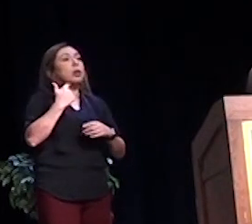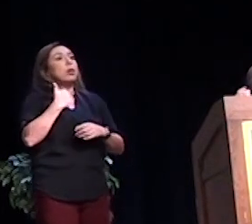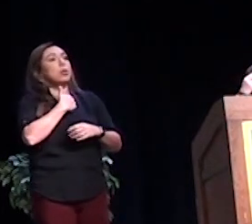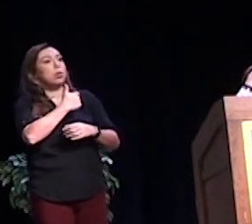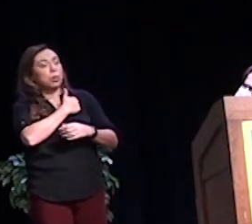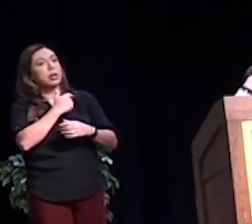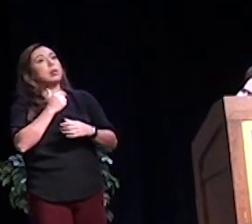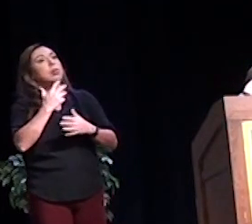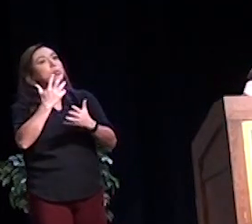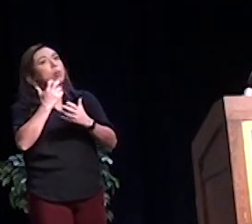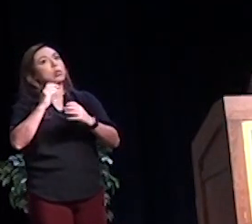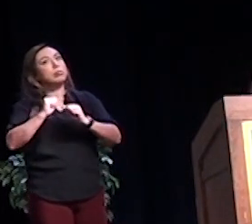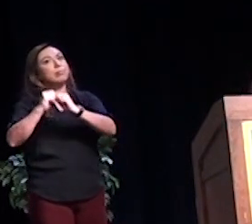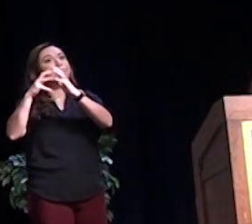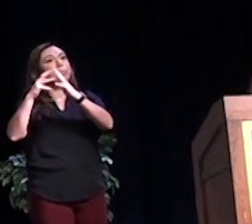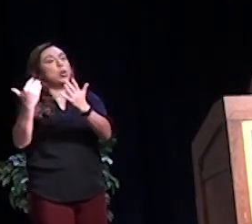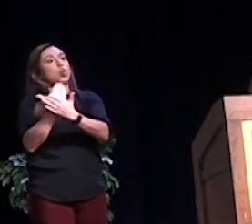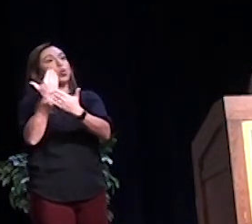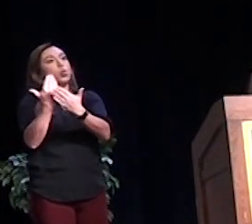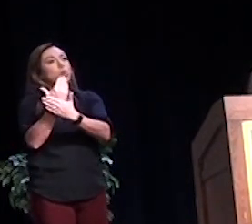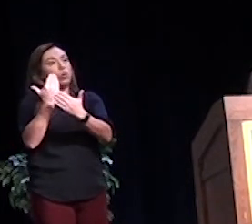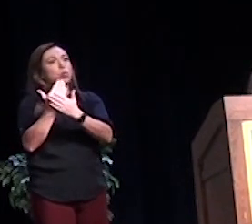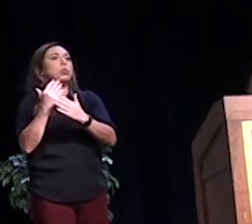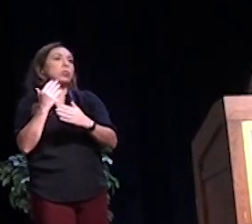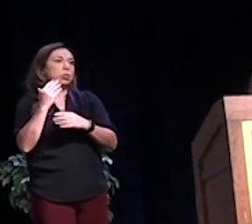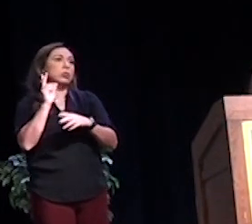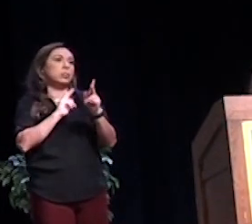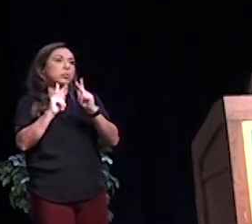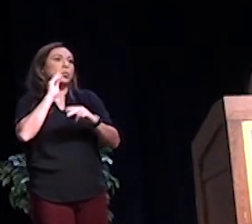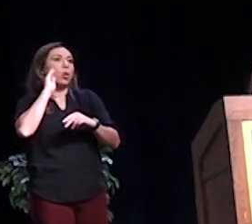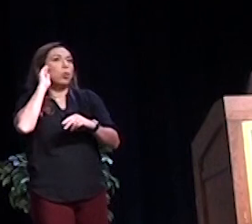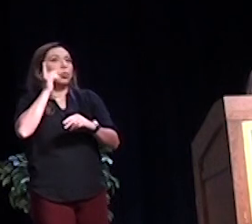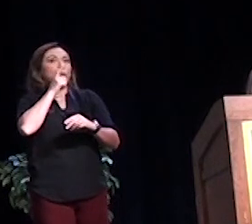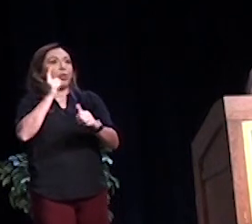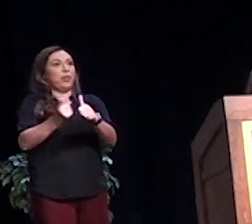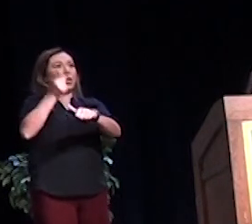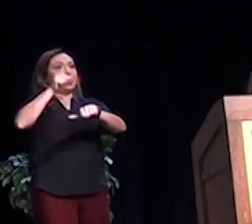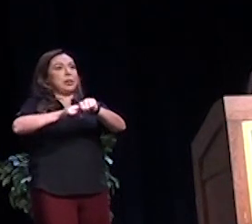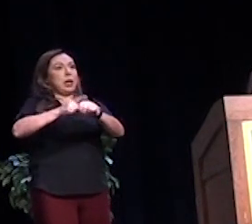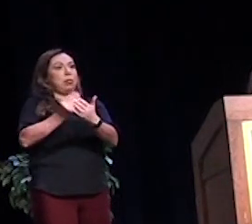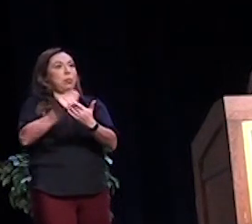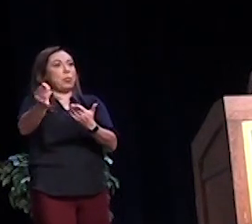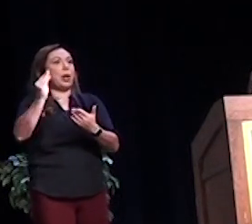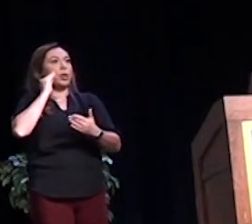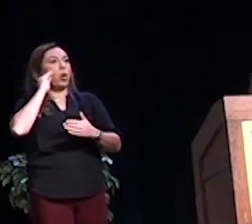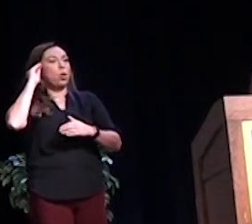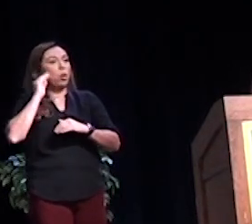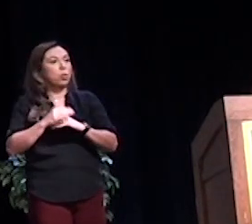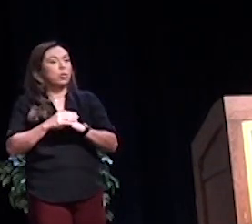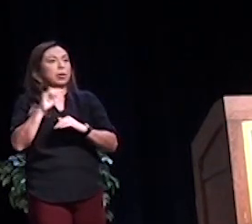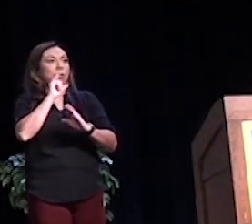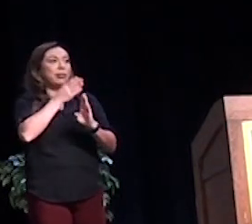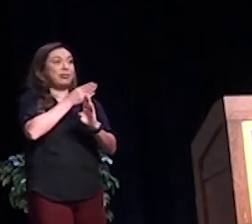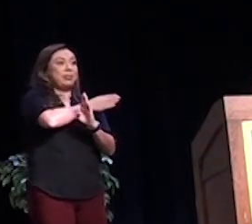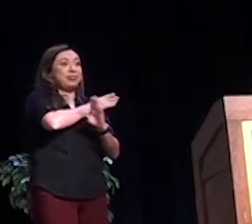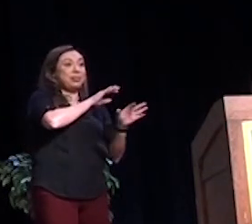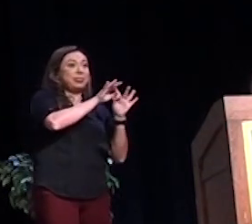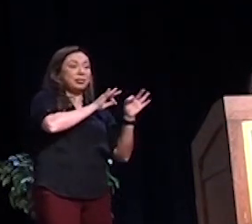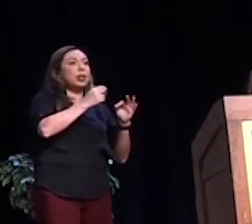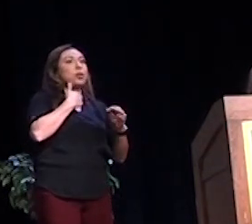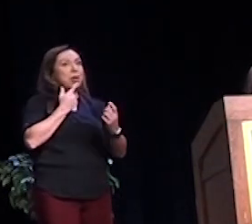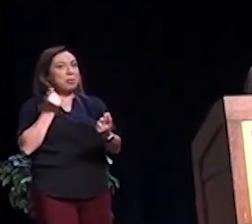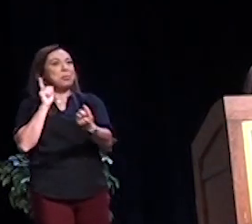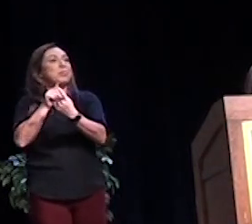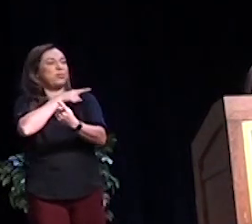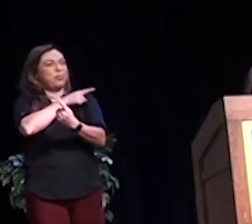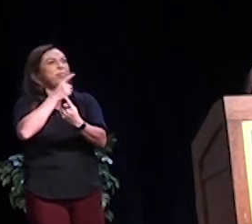build new single-family homes for people who will become first-time home buyers. And as she described, we met a couple of those